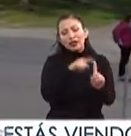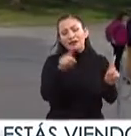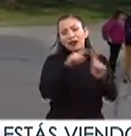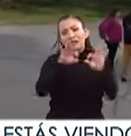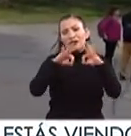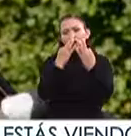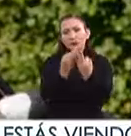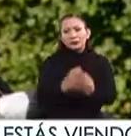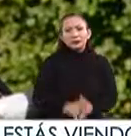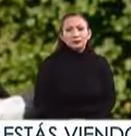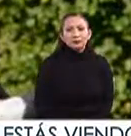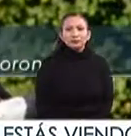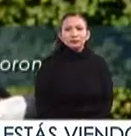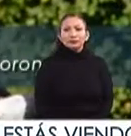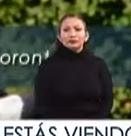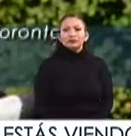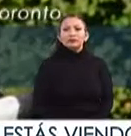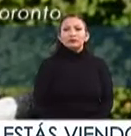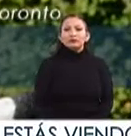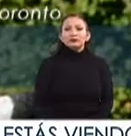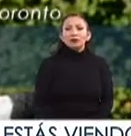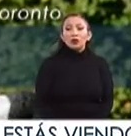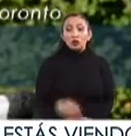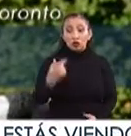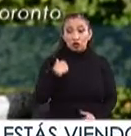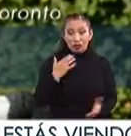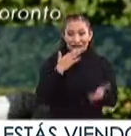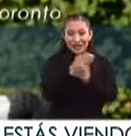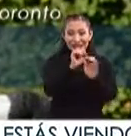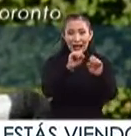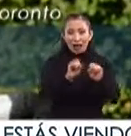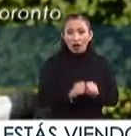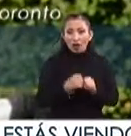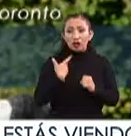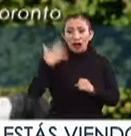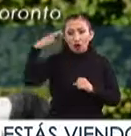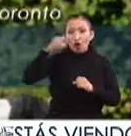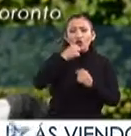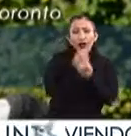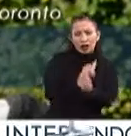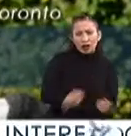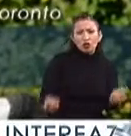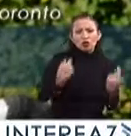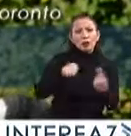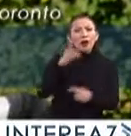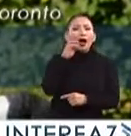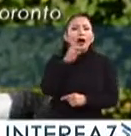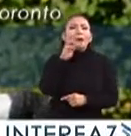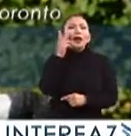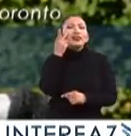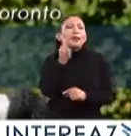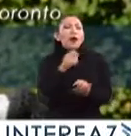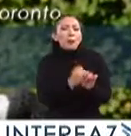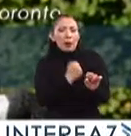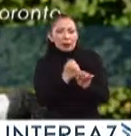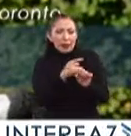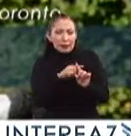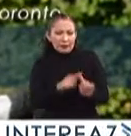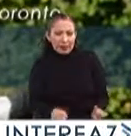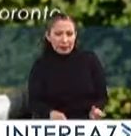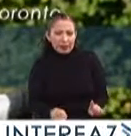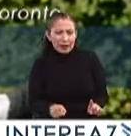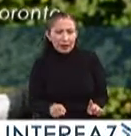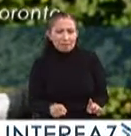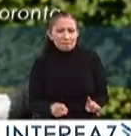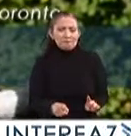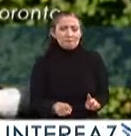diferentes metodologías. And so when I go into classrooms with adults or little kids, I like to try out a bunch of